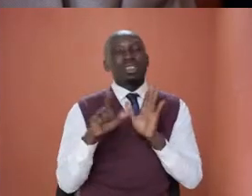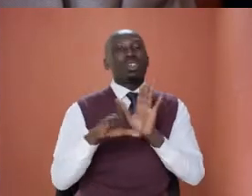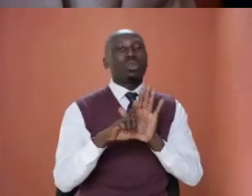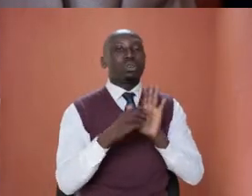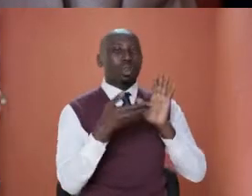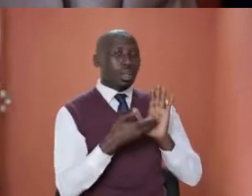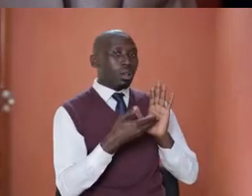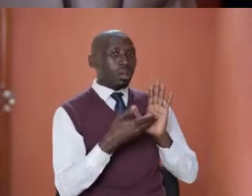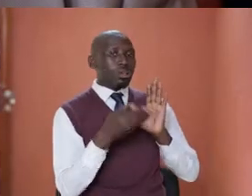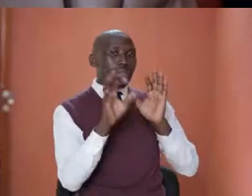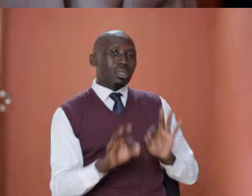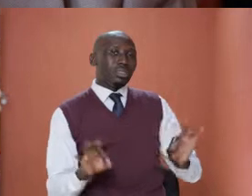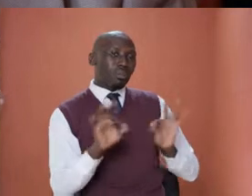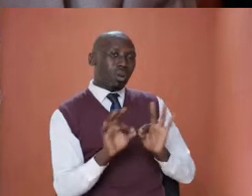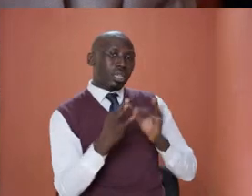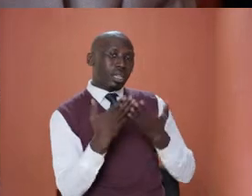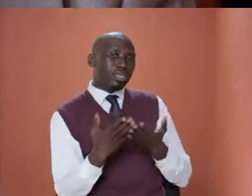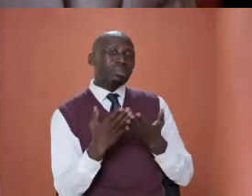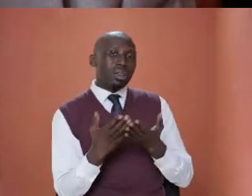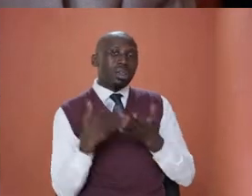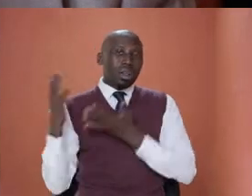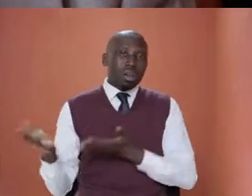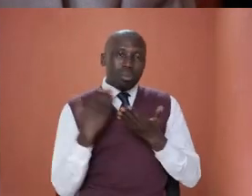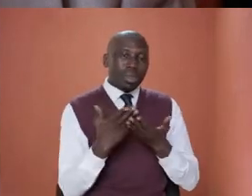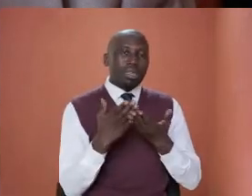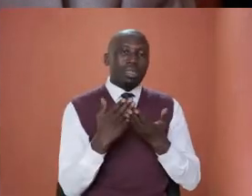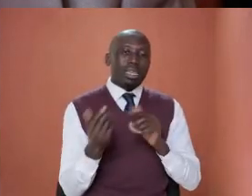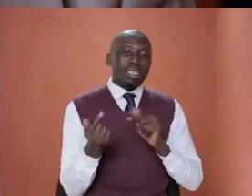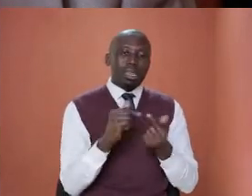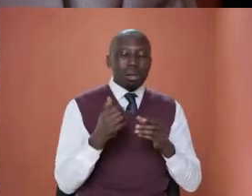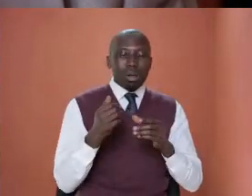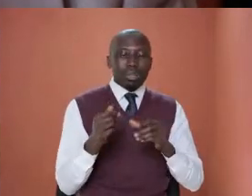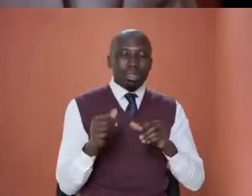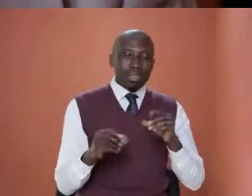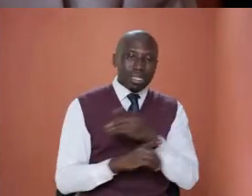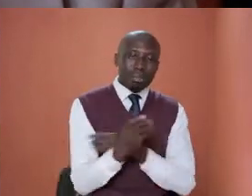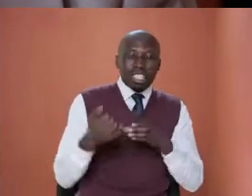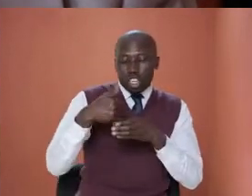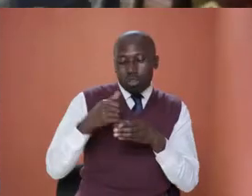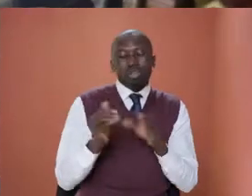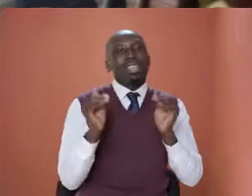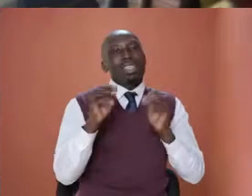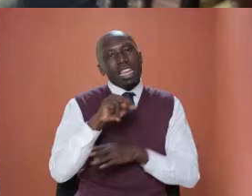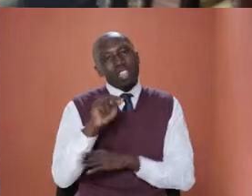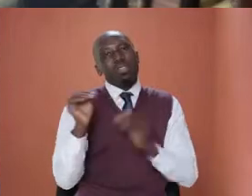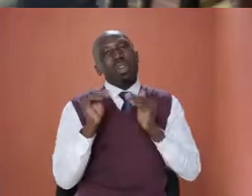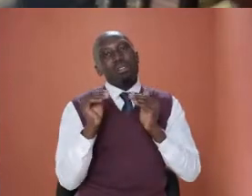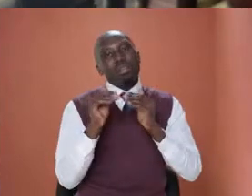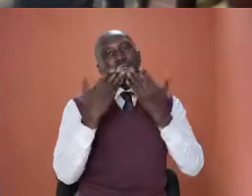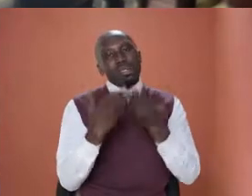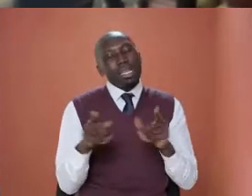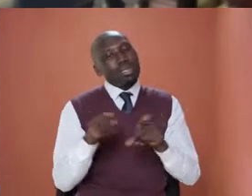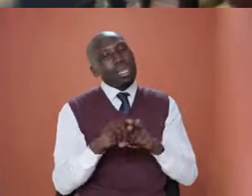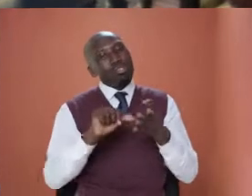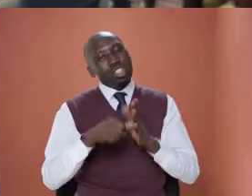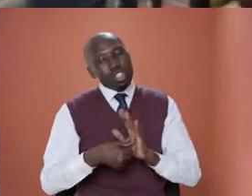legislation. So essentially bringing the discussion about disability inclusion at the national level so that such